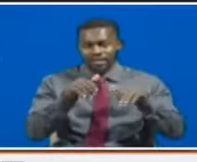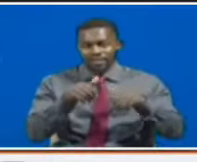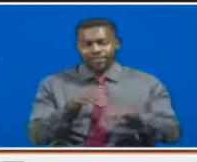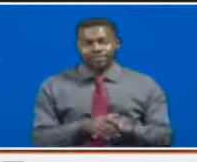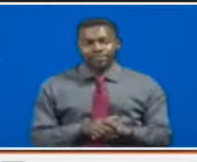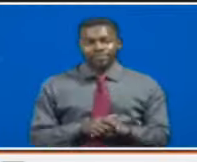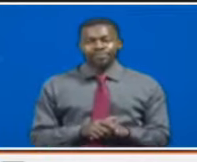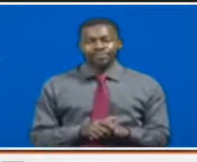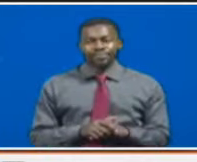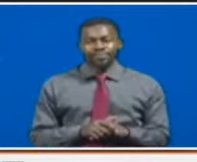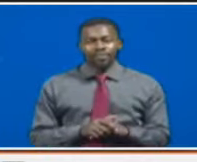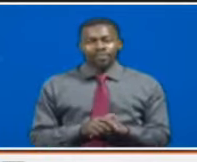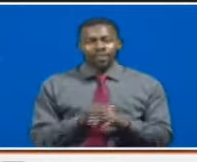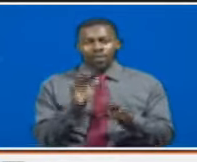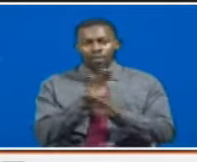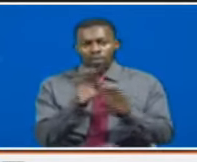been